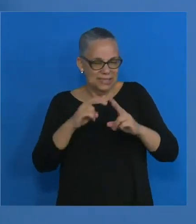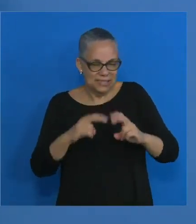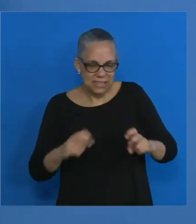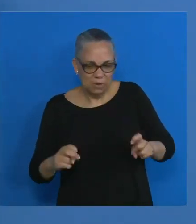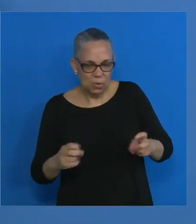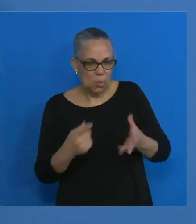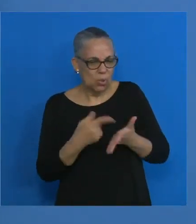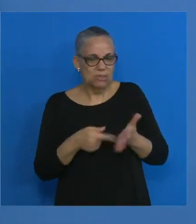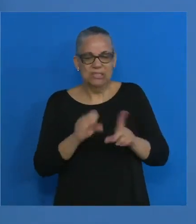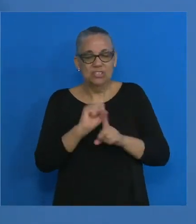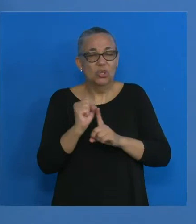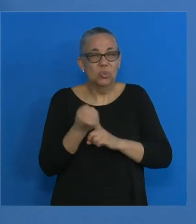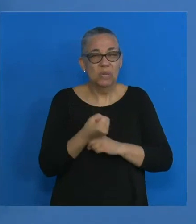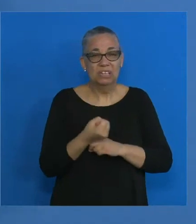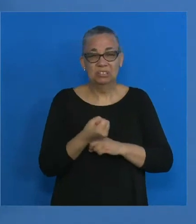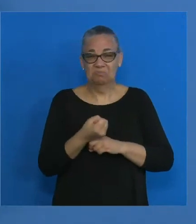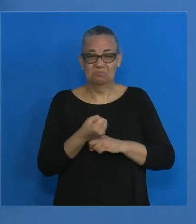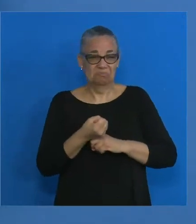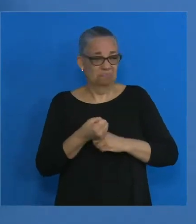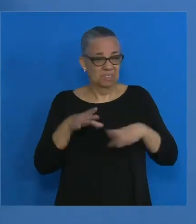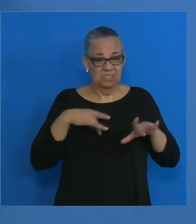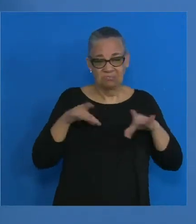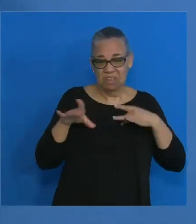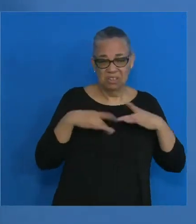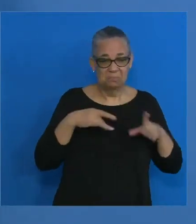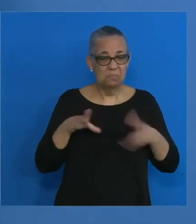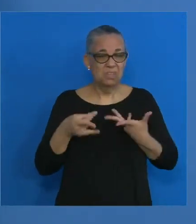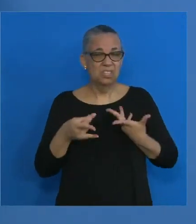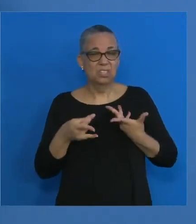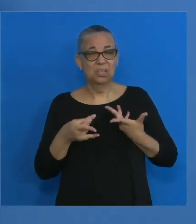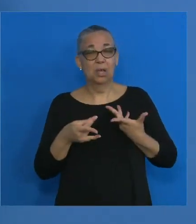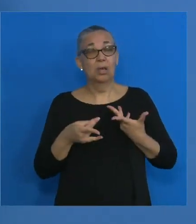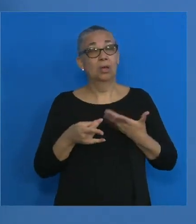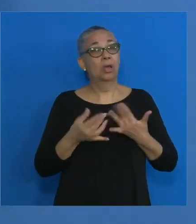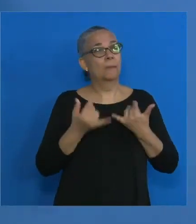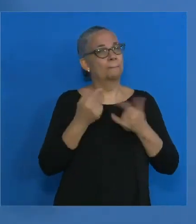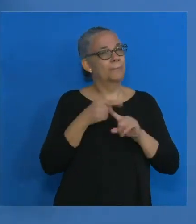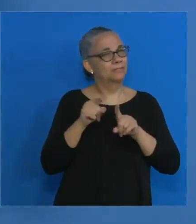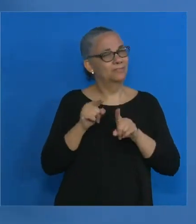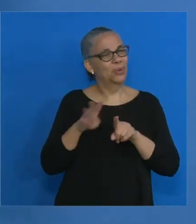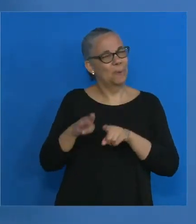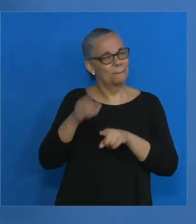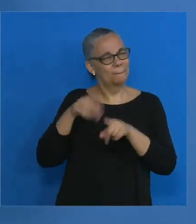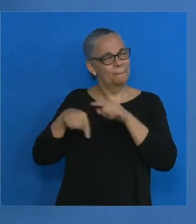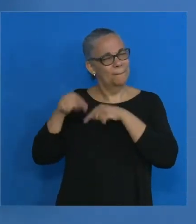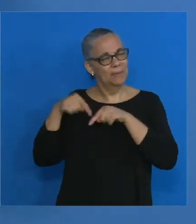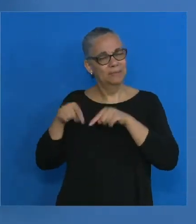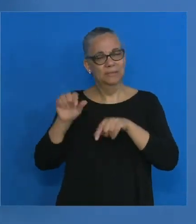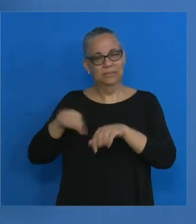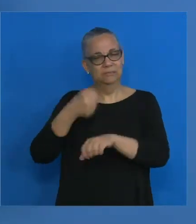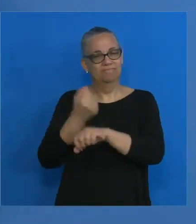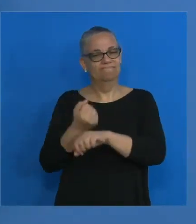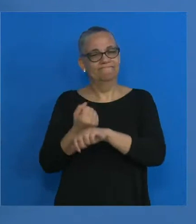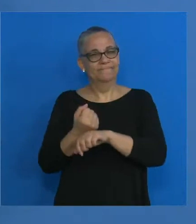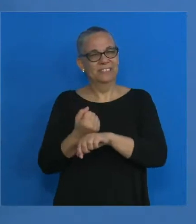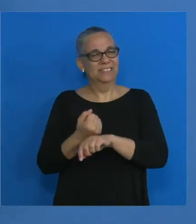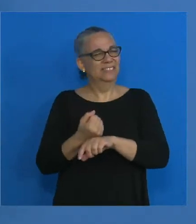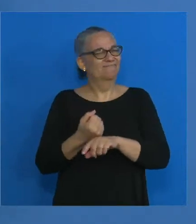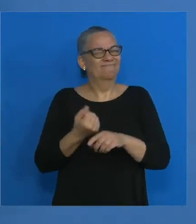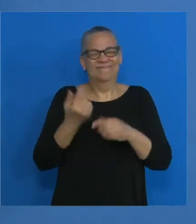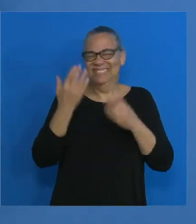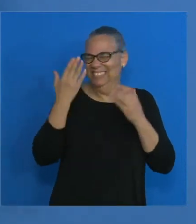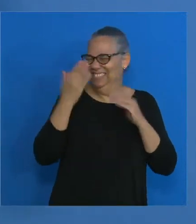with respect to the transmission rates, but insofar as ever reverting to a shelter in place like we did in April, that is extremely